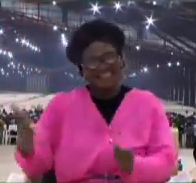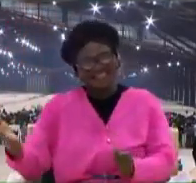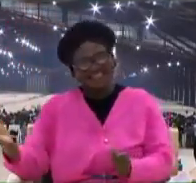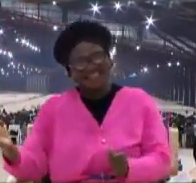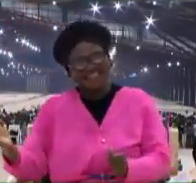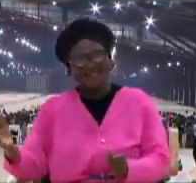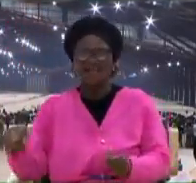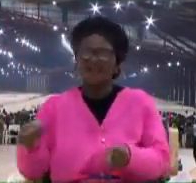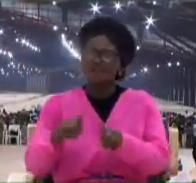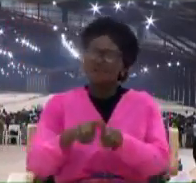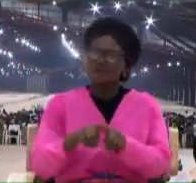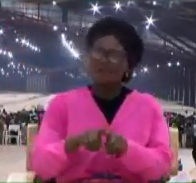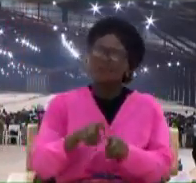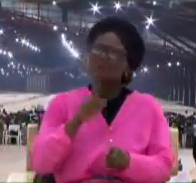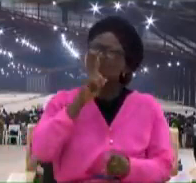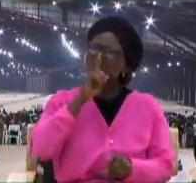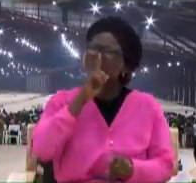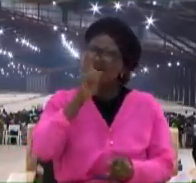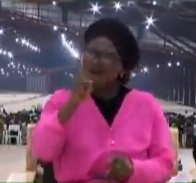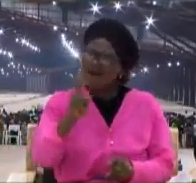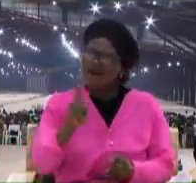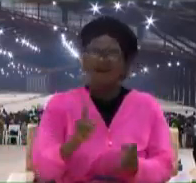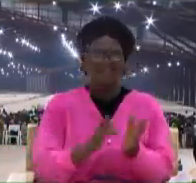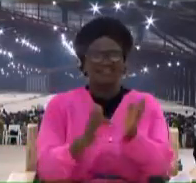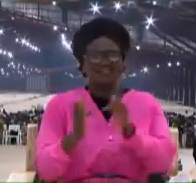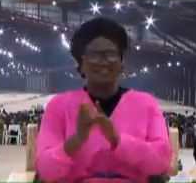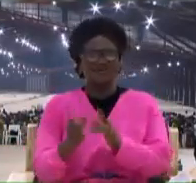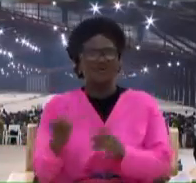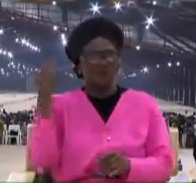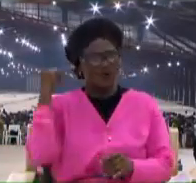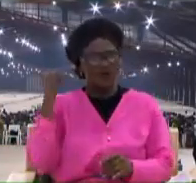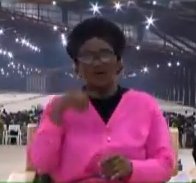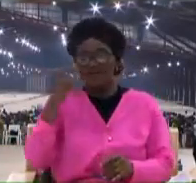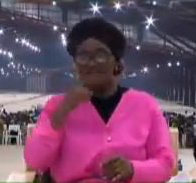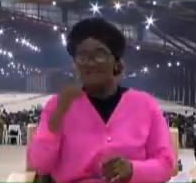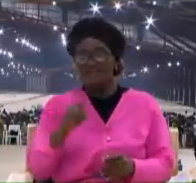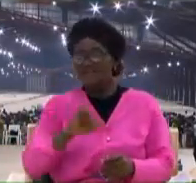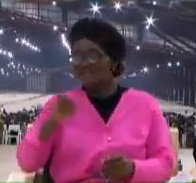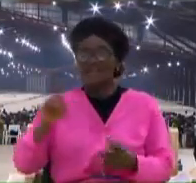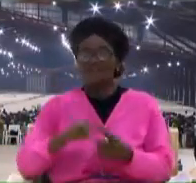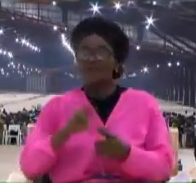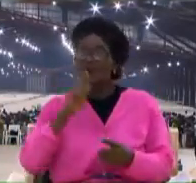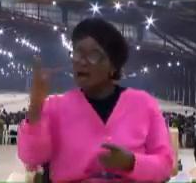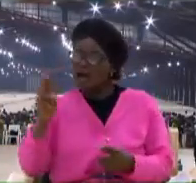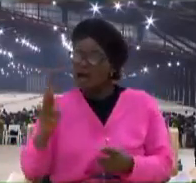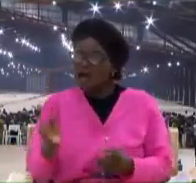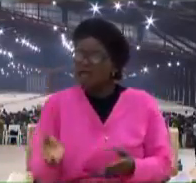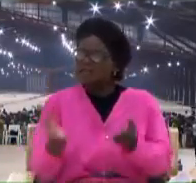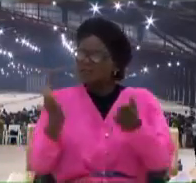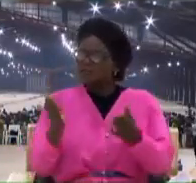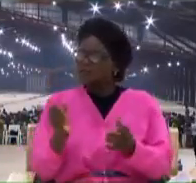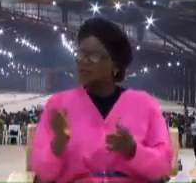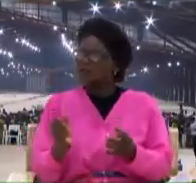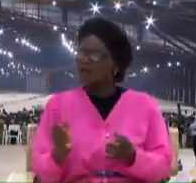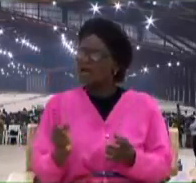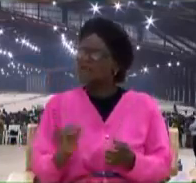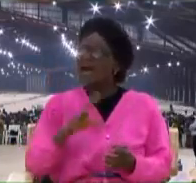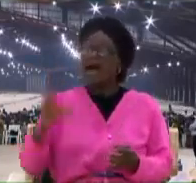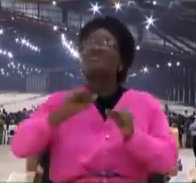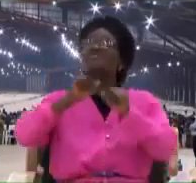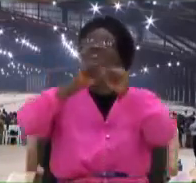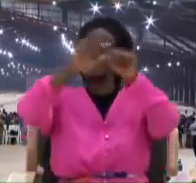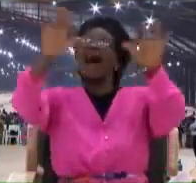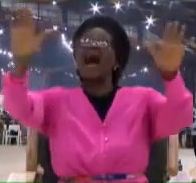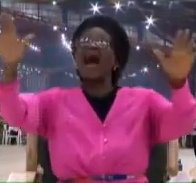So in fact, Jesus was saying to her, "Little girl, arise and shine."